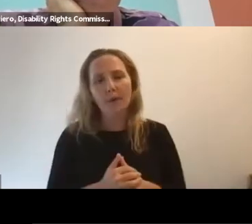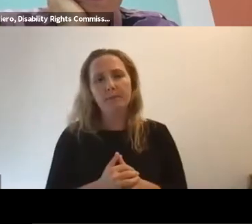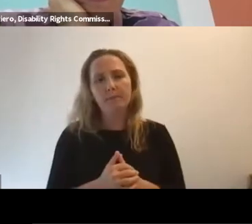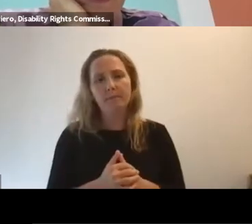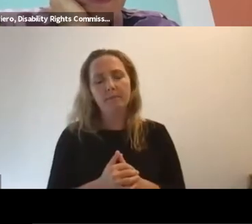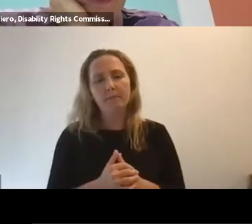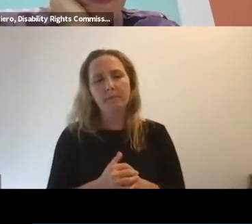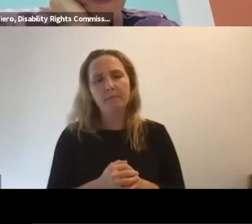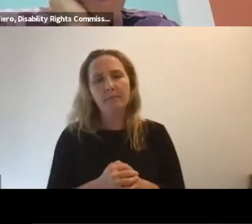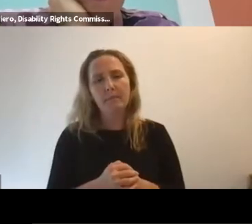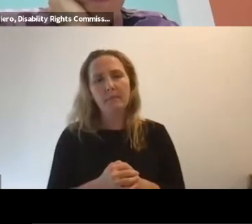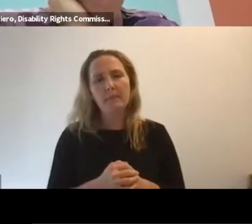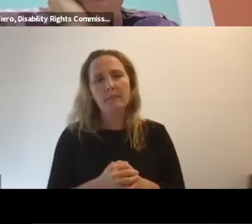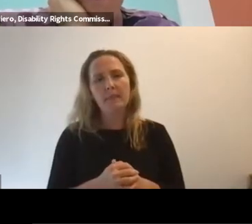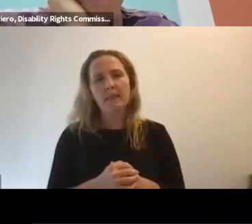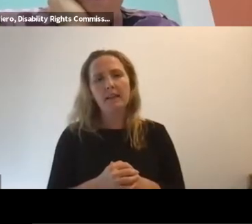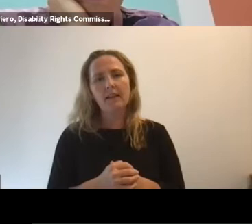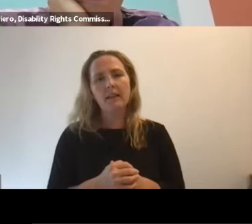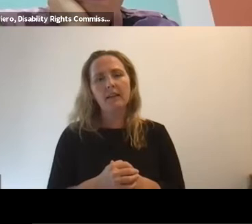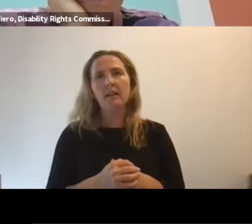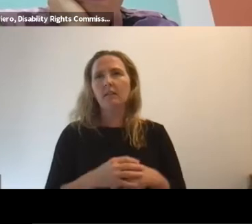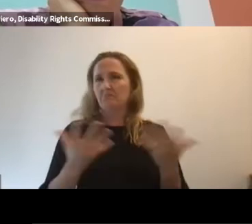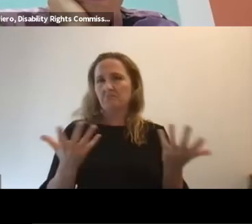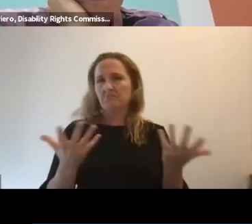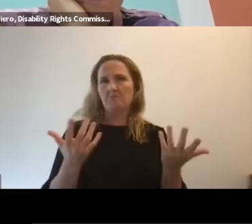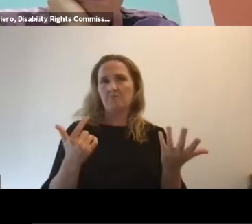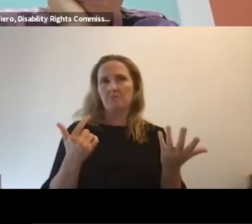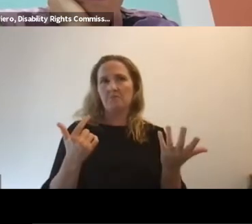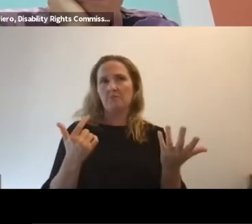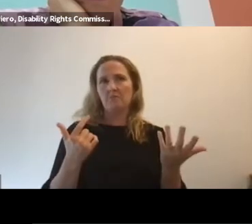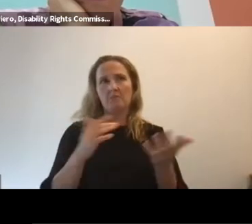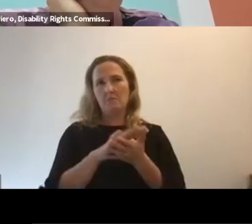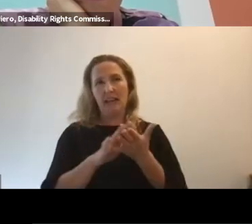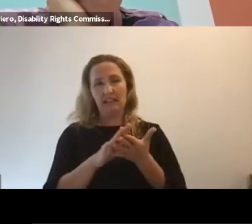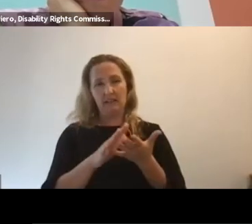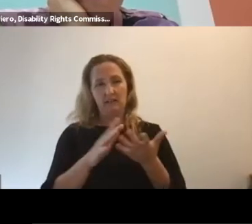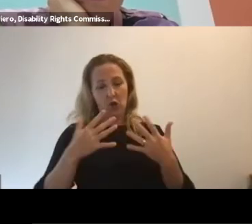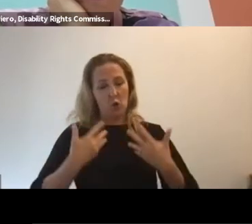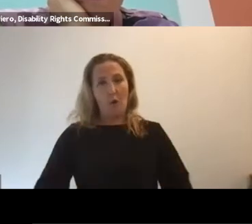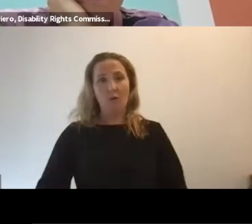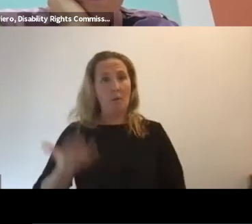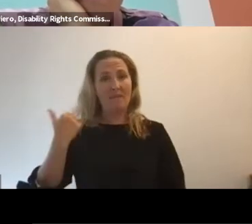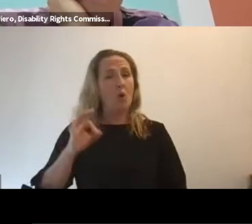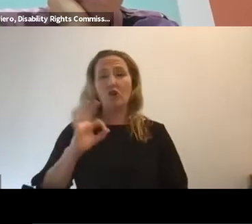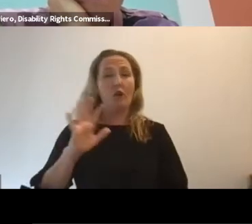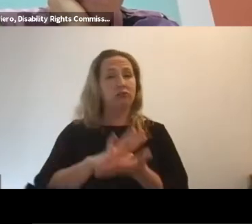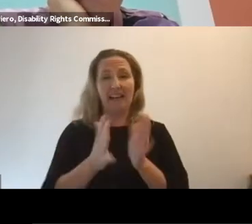the impractical nature of some of those uniforms in the early days. Mm. And so change